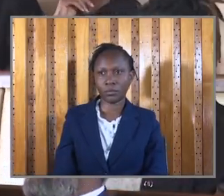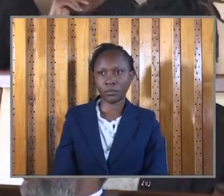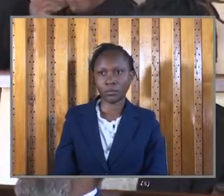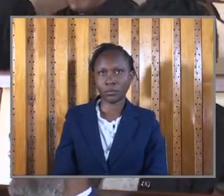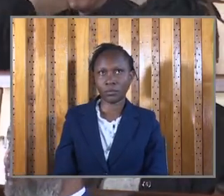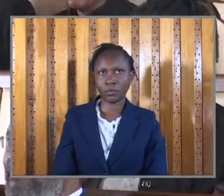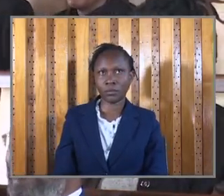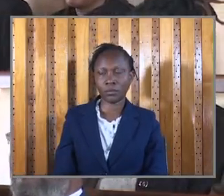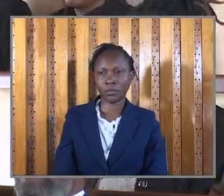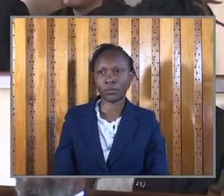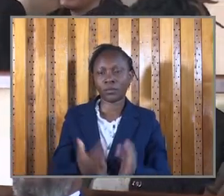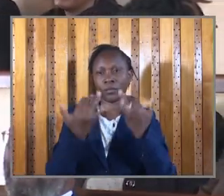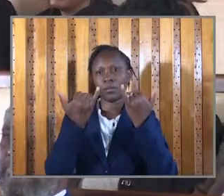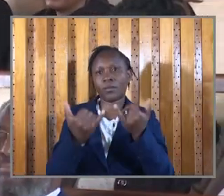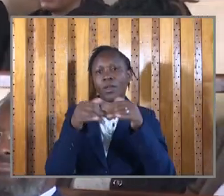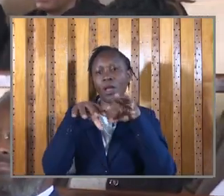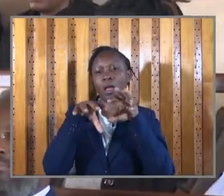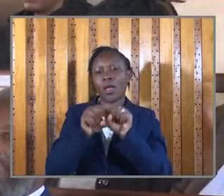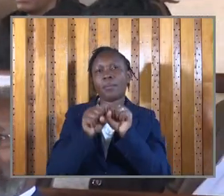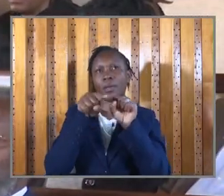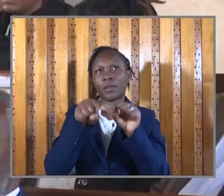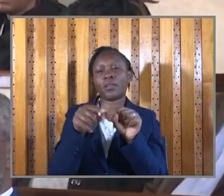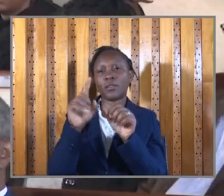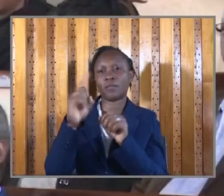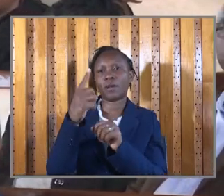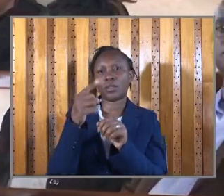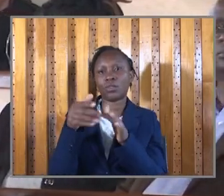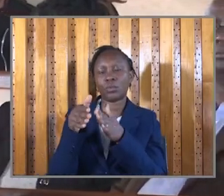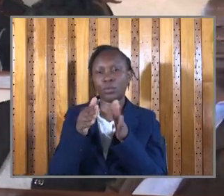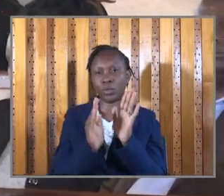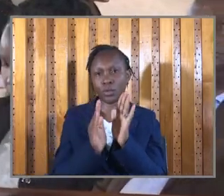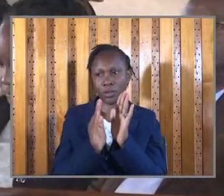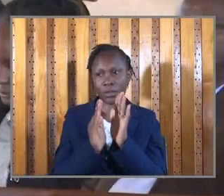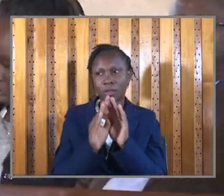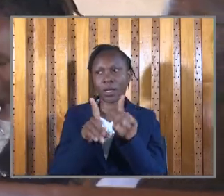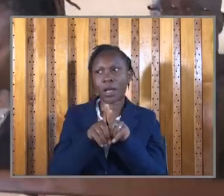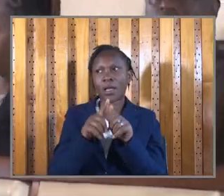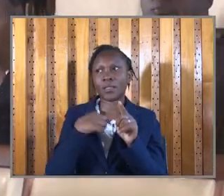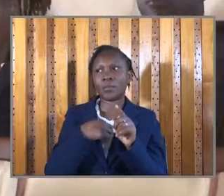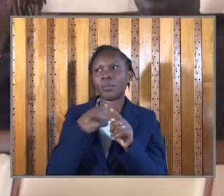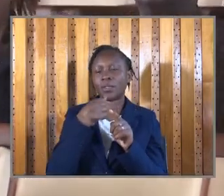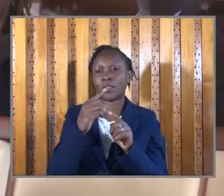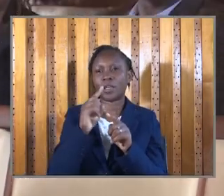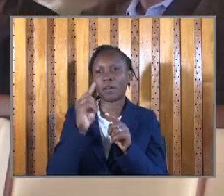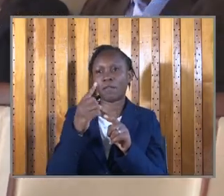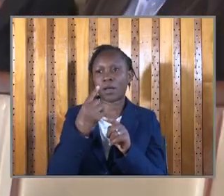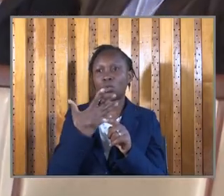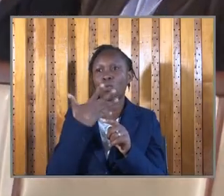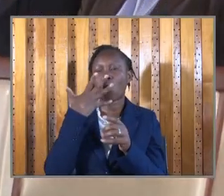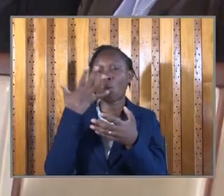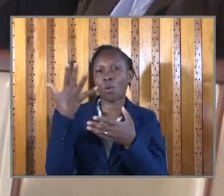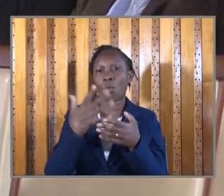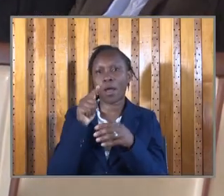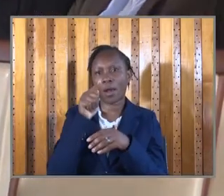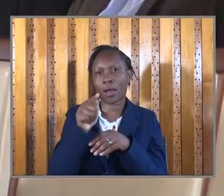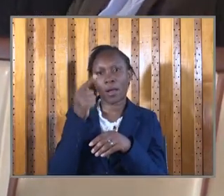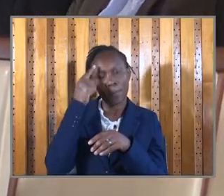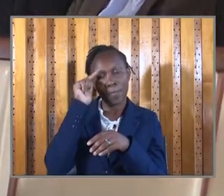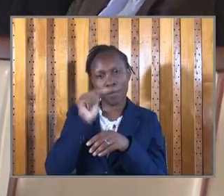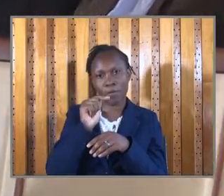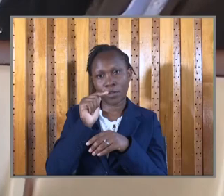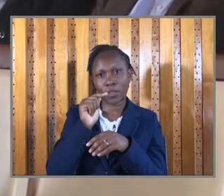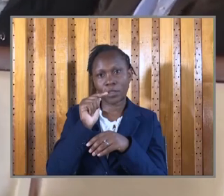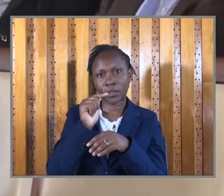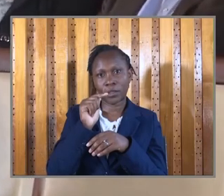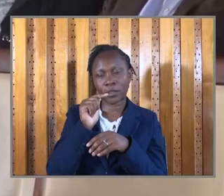So may I take this first opportunity, as I have said, to warmly welcome you to this policy